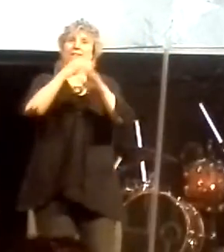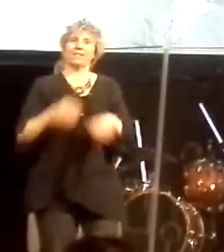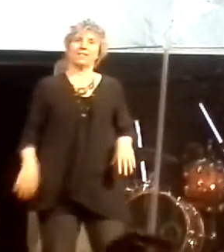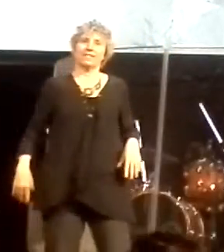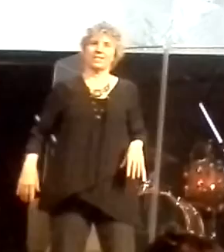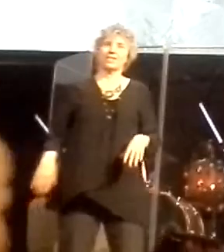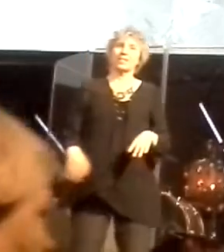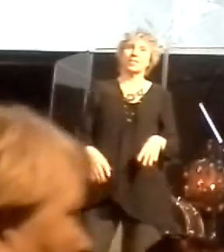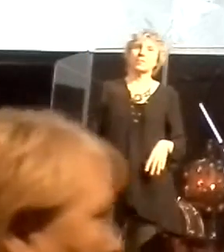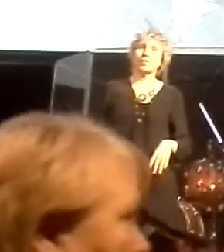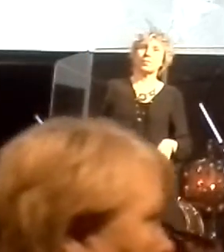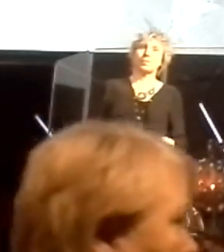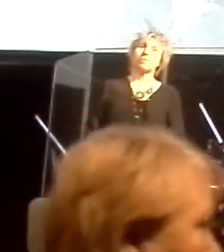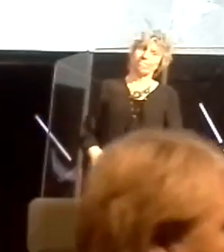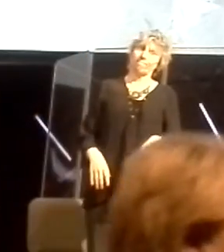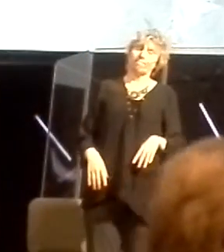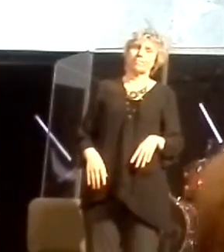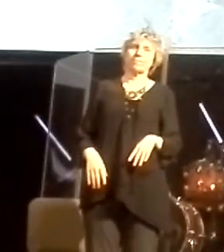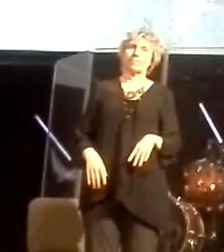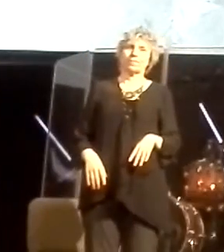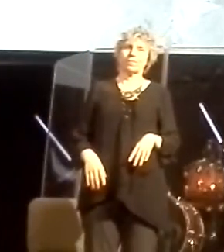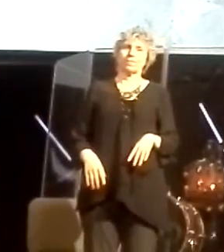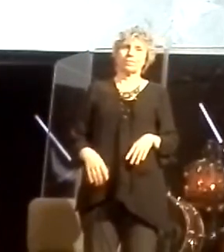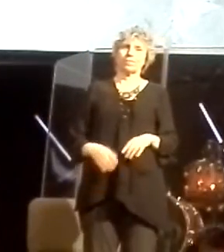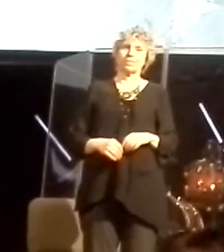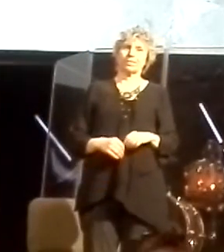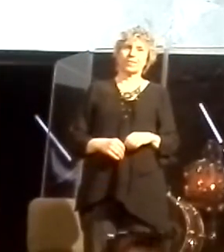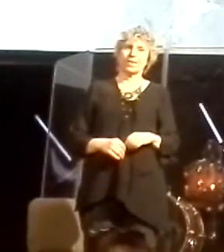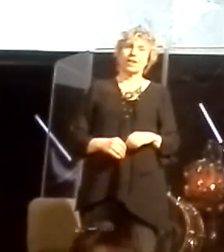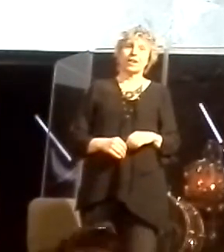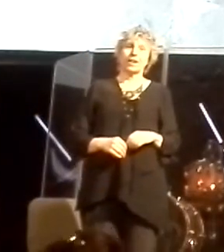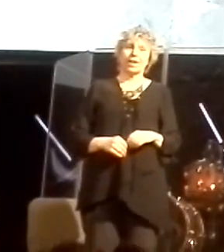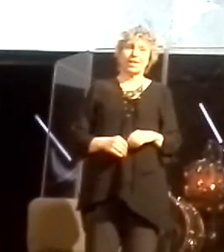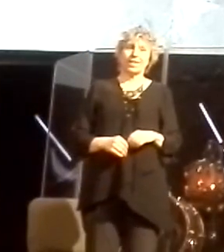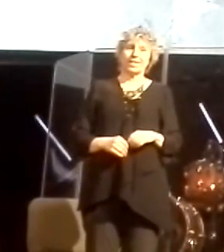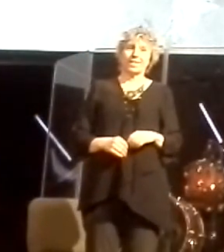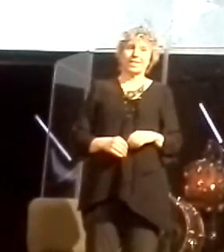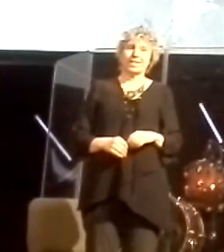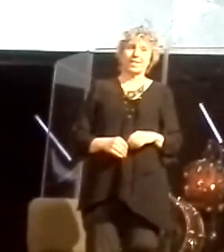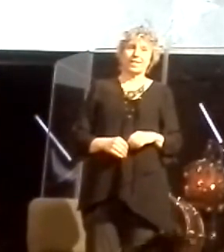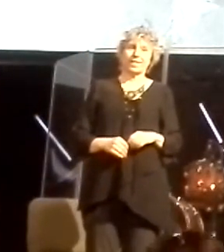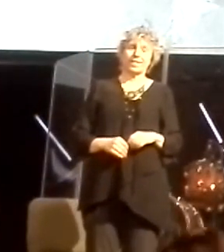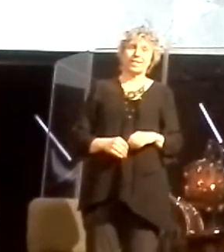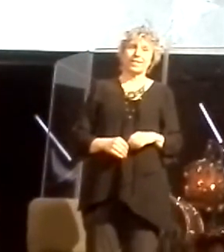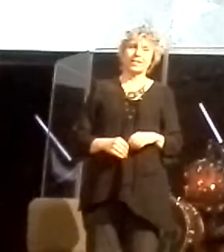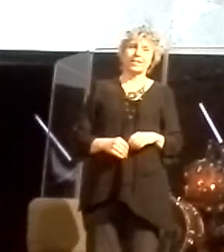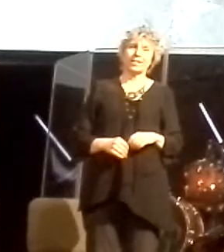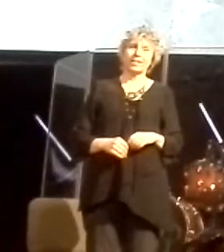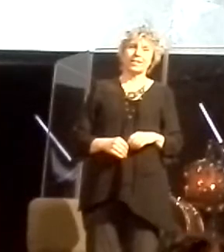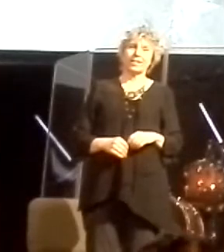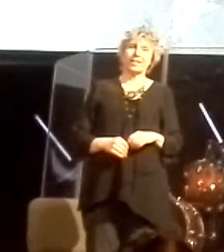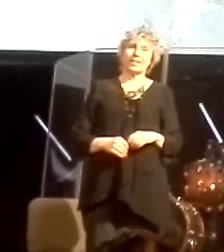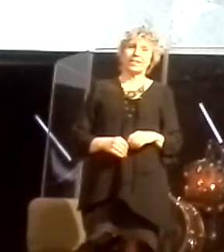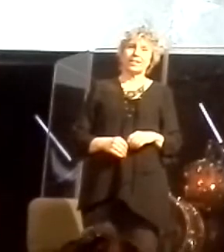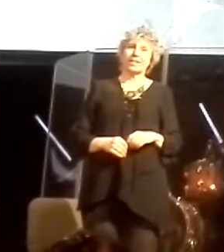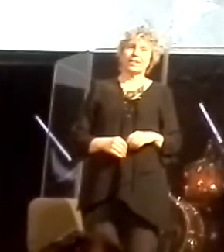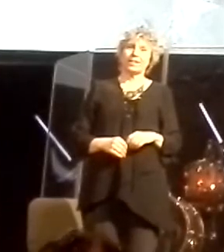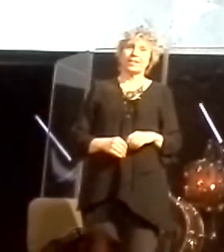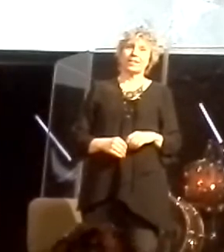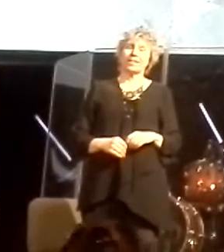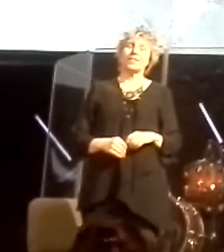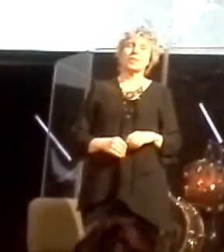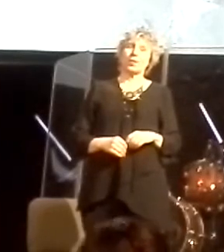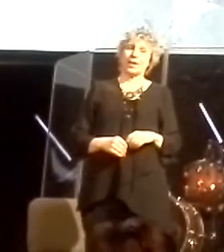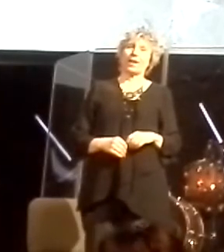public with my name because I feel like it's time since I've been talking about it for so long. I would like to thank my dad as he encouraged me to go to church